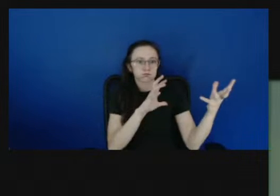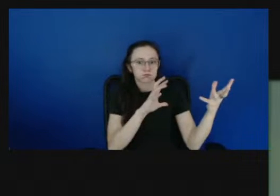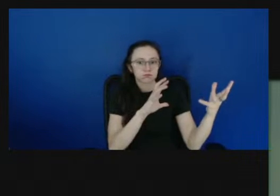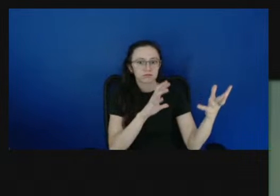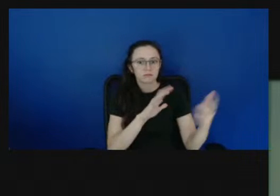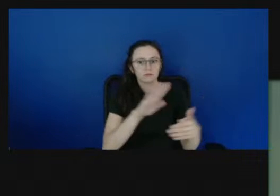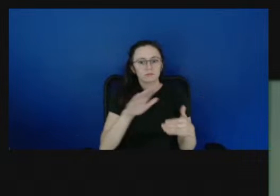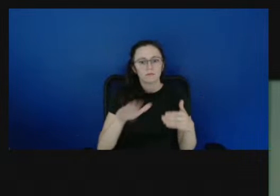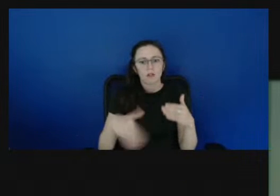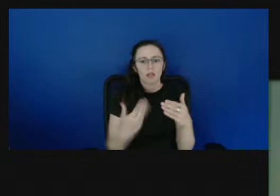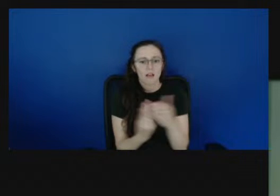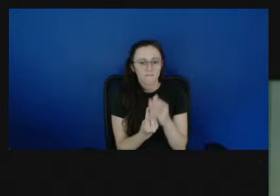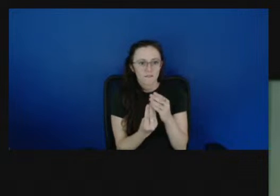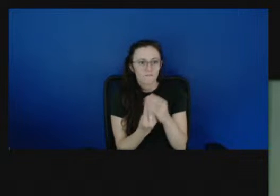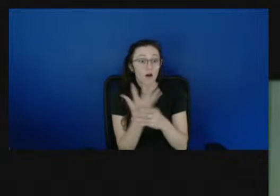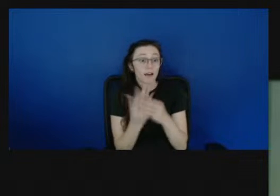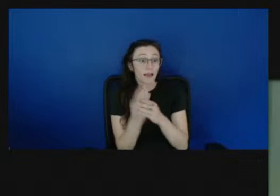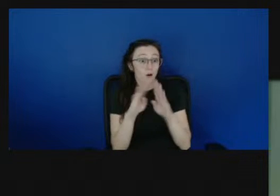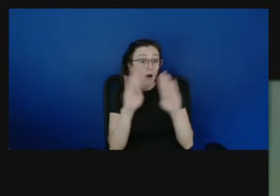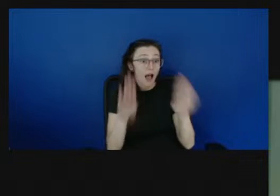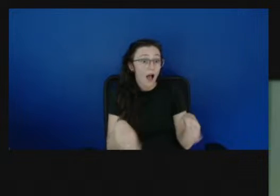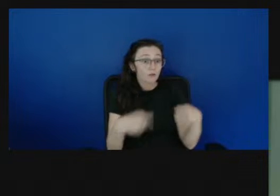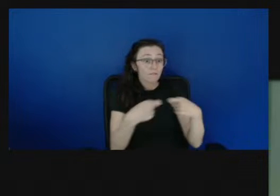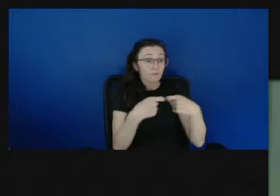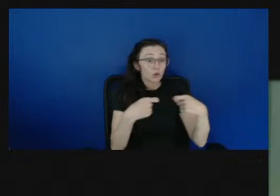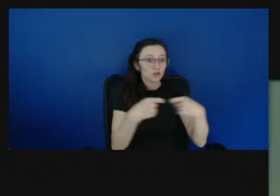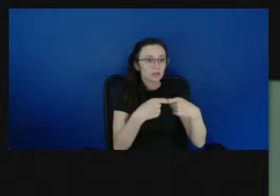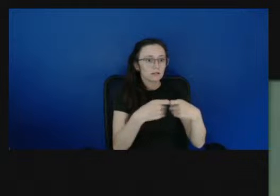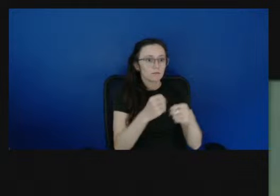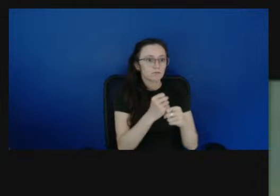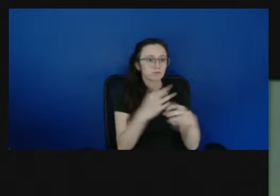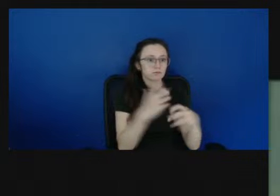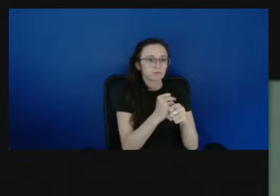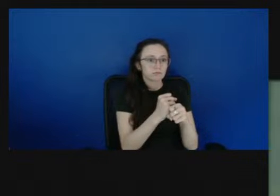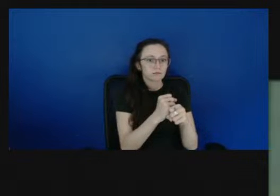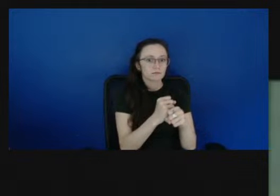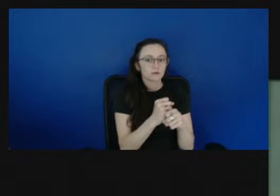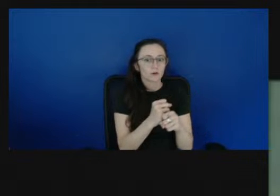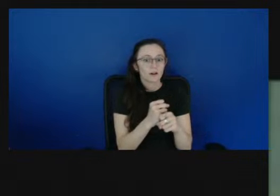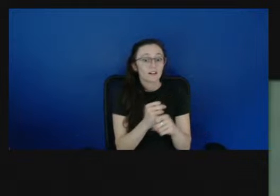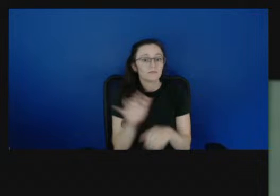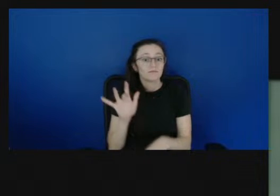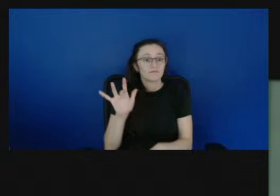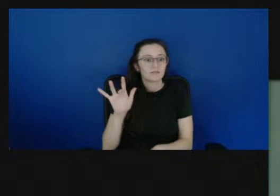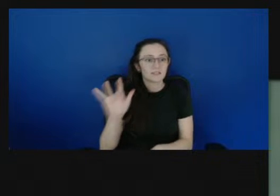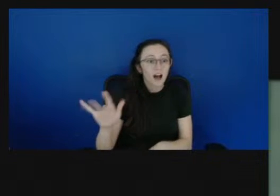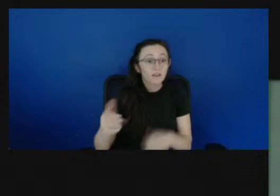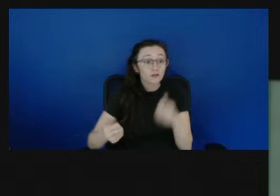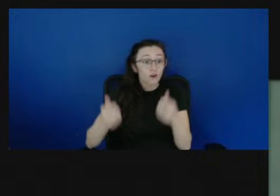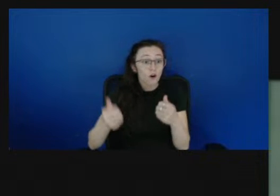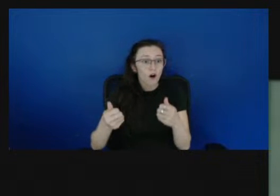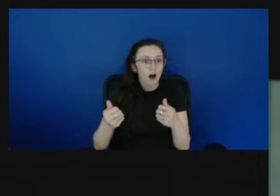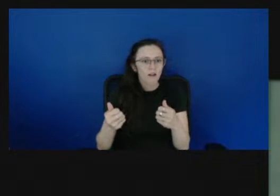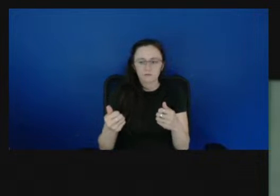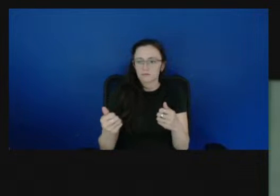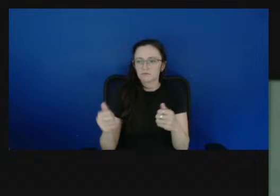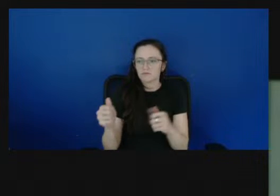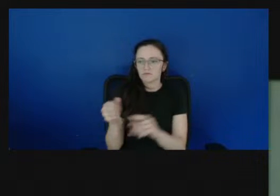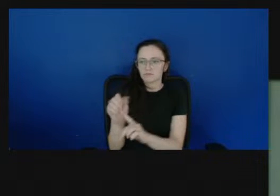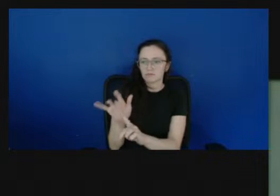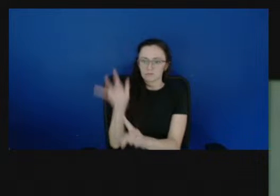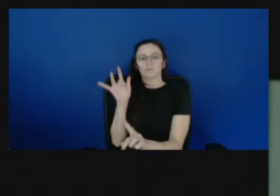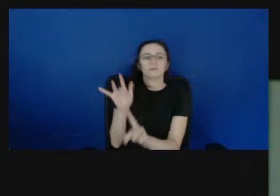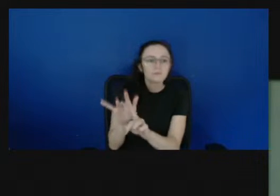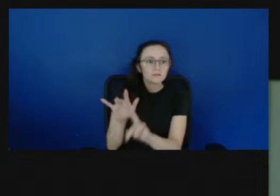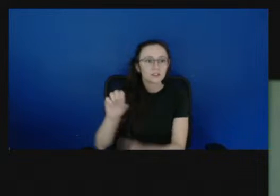house and shocked anyone that tried to touch an automobile. A huge electrical storm was underway. Lightning splintered many